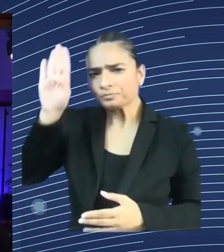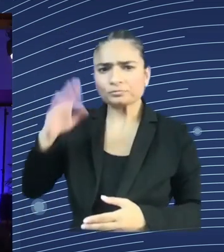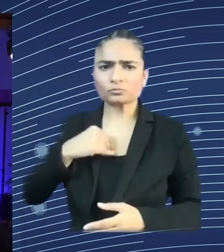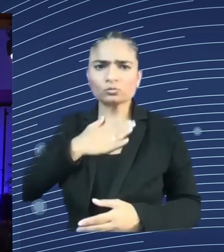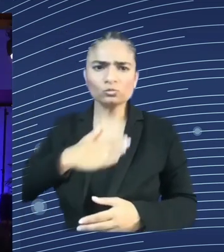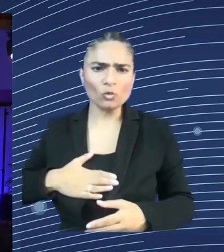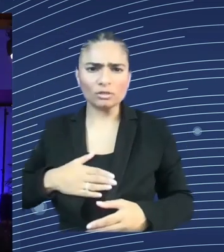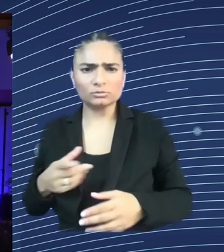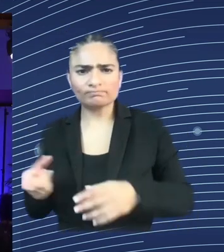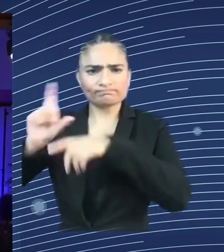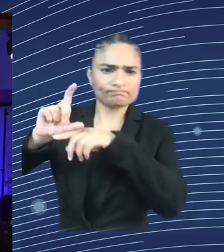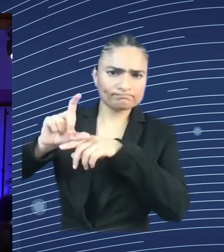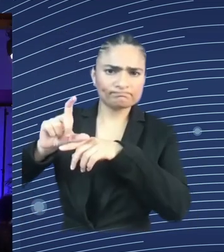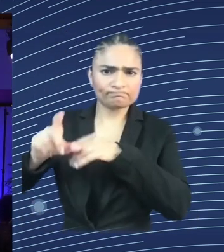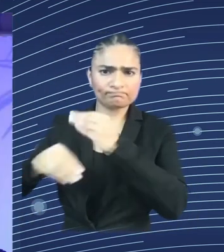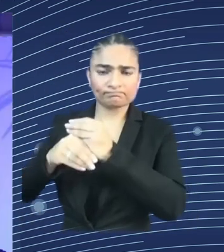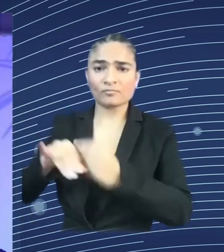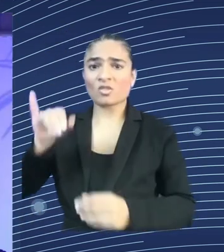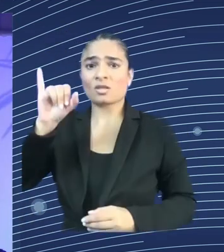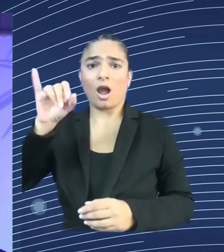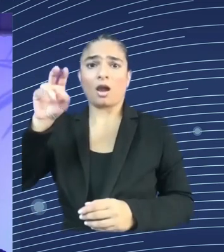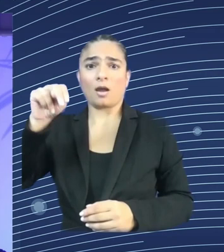work on frauds committed by employers,